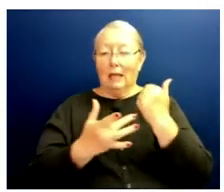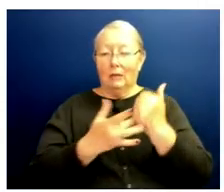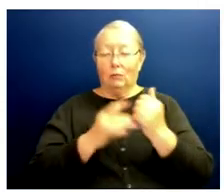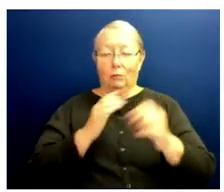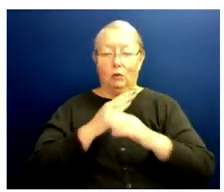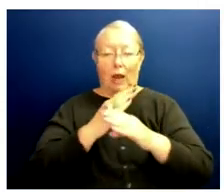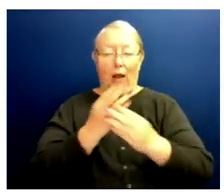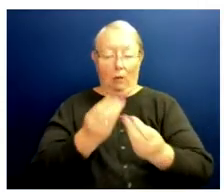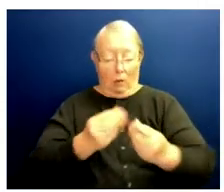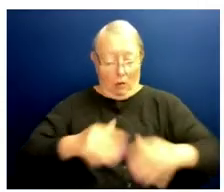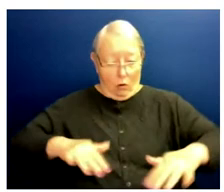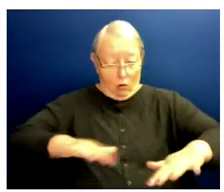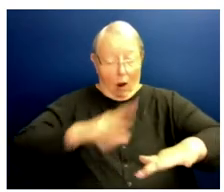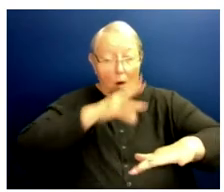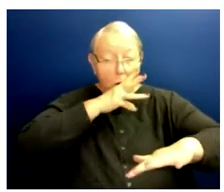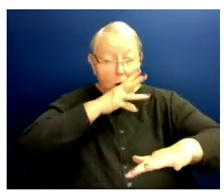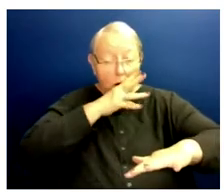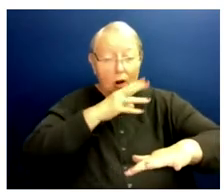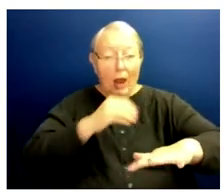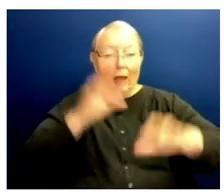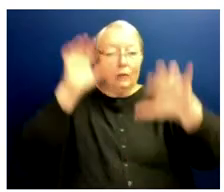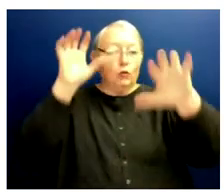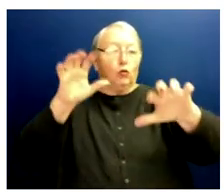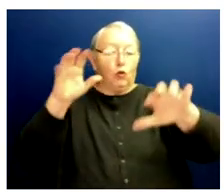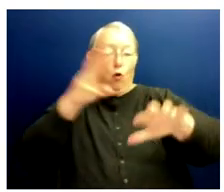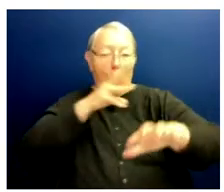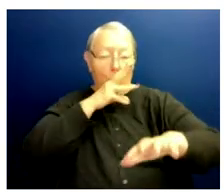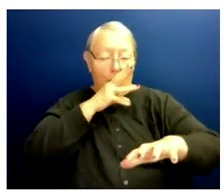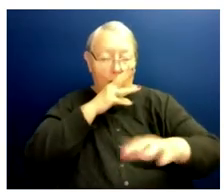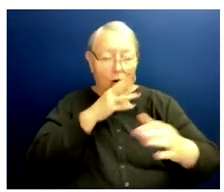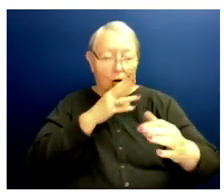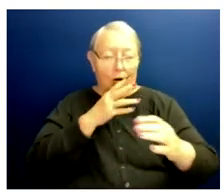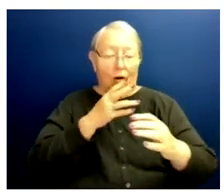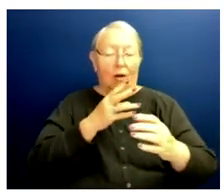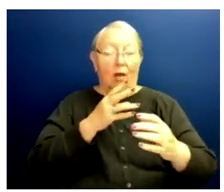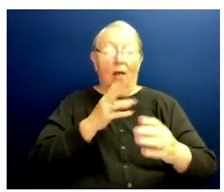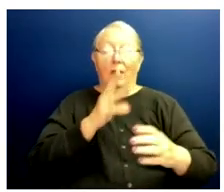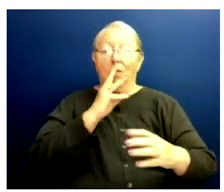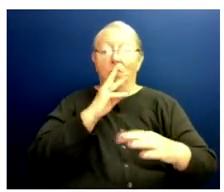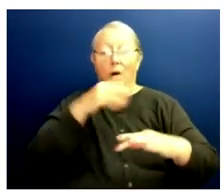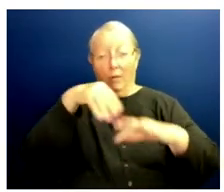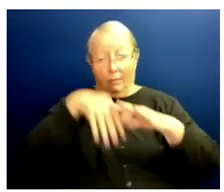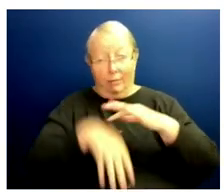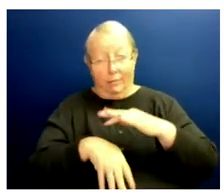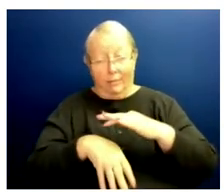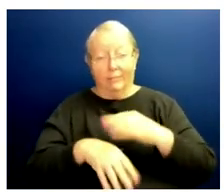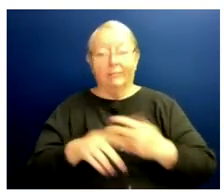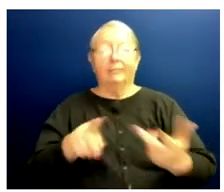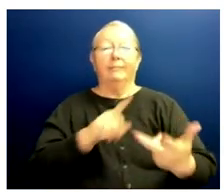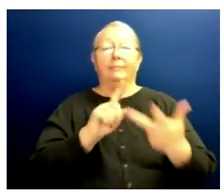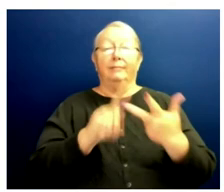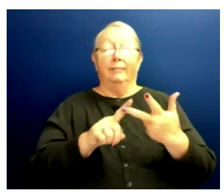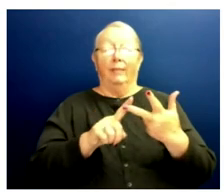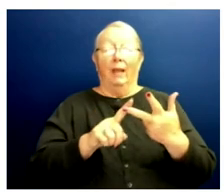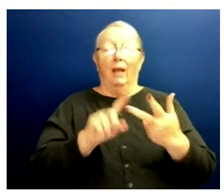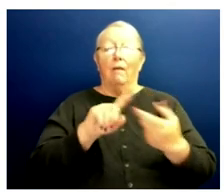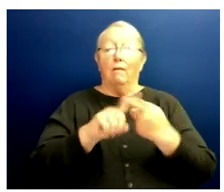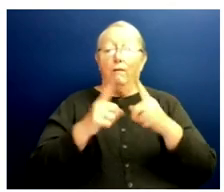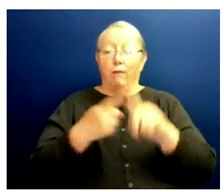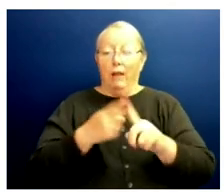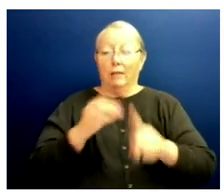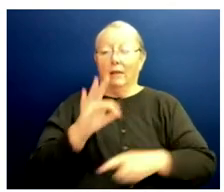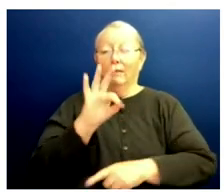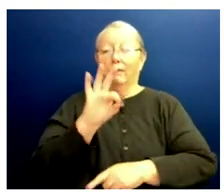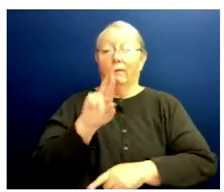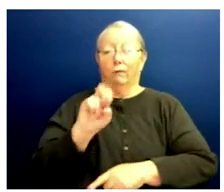stormwater from the watersheds throughout Island County. The Friends of Freeland Library, a nonprofit corporation